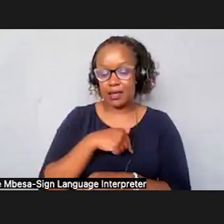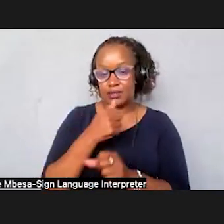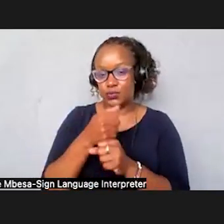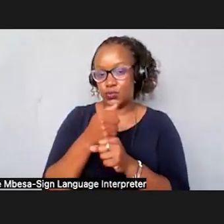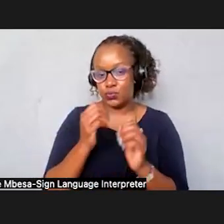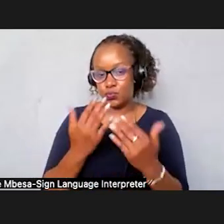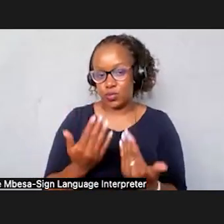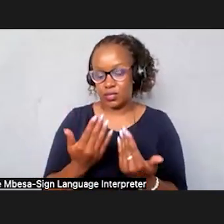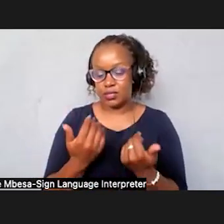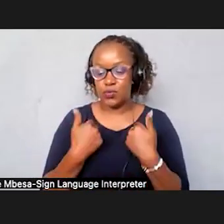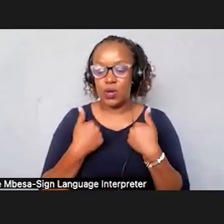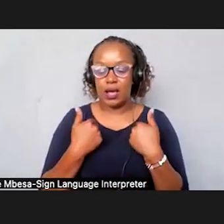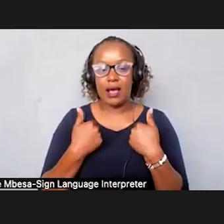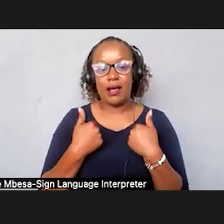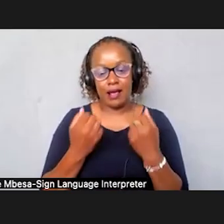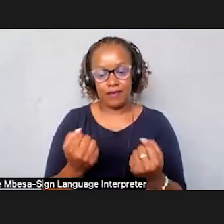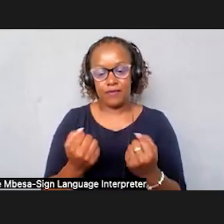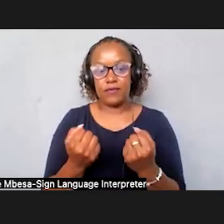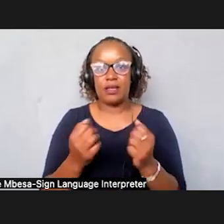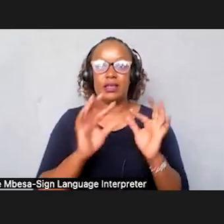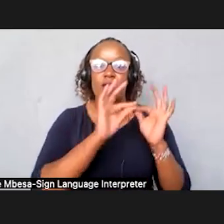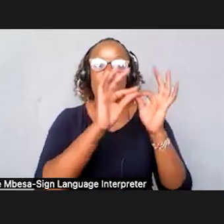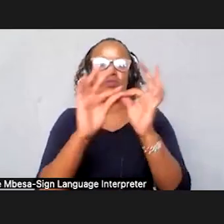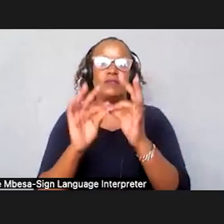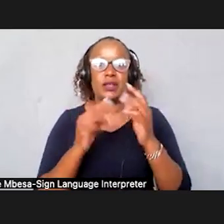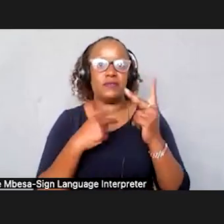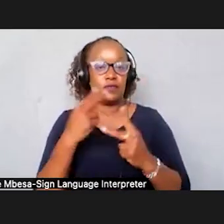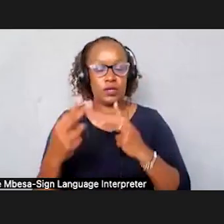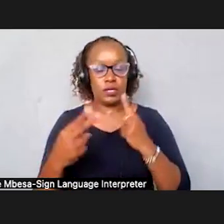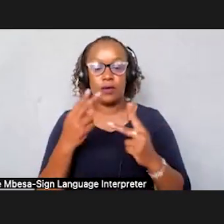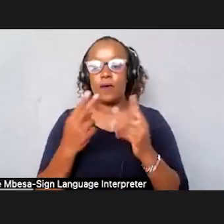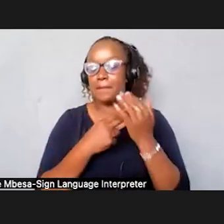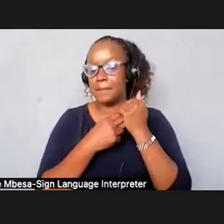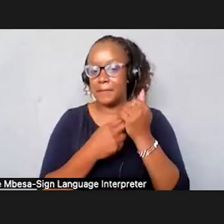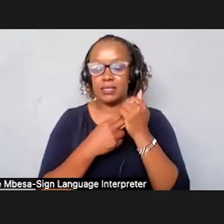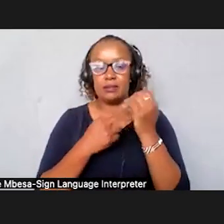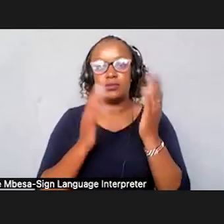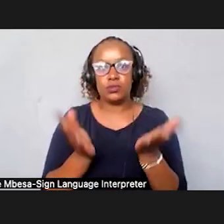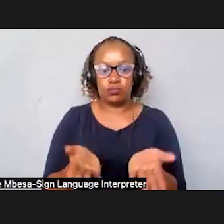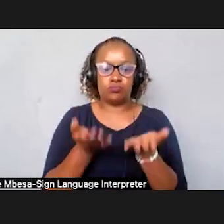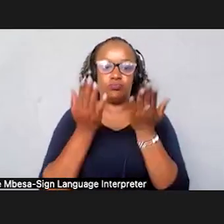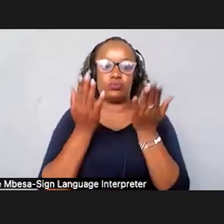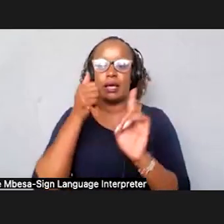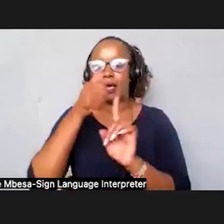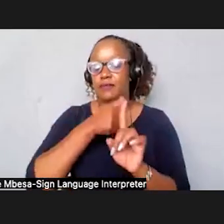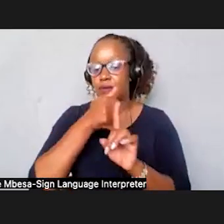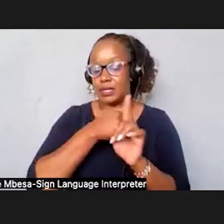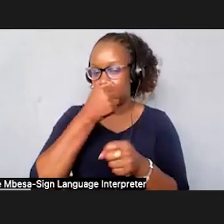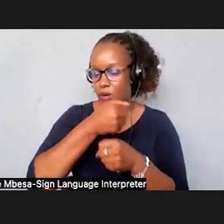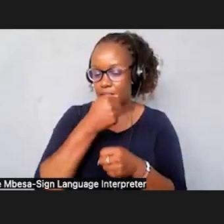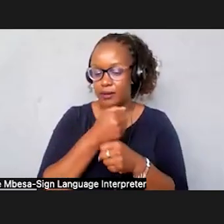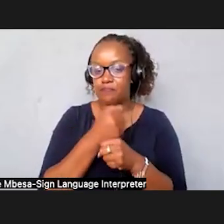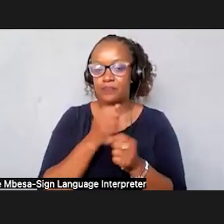a unified voice of partners to amplify our advocacy works, especially in